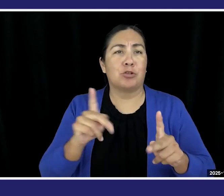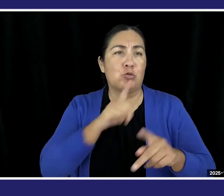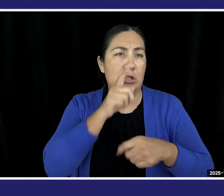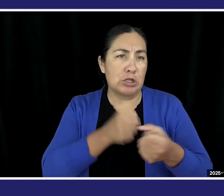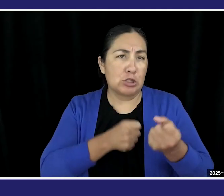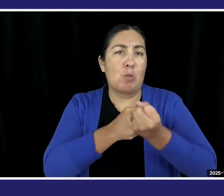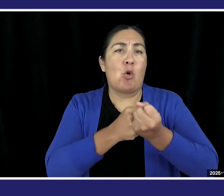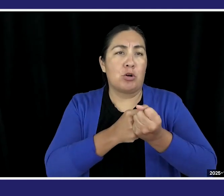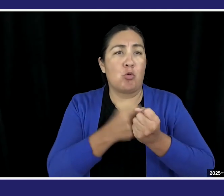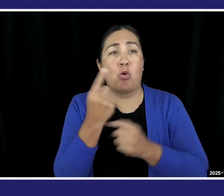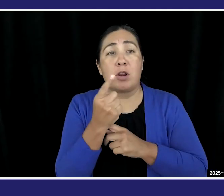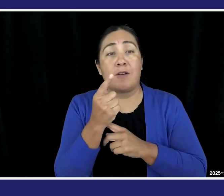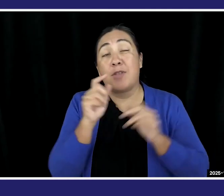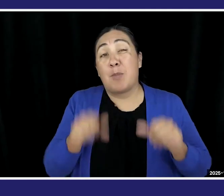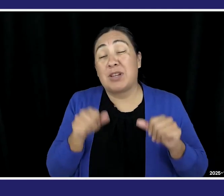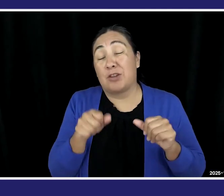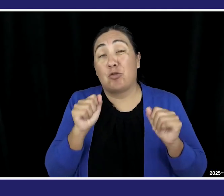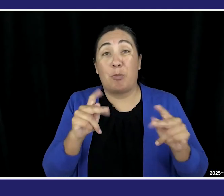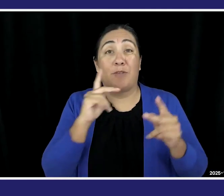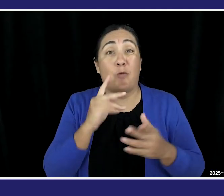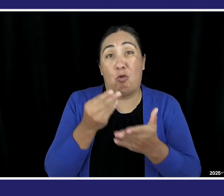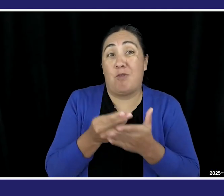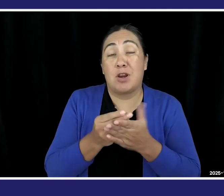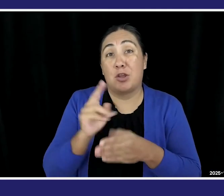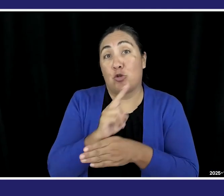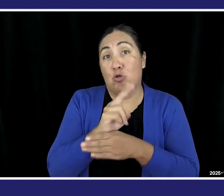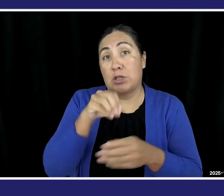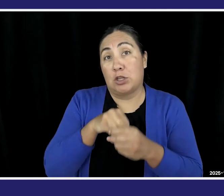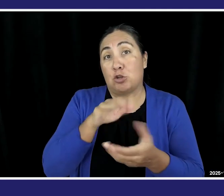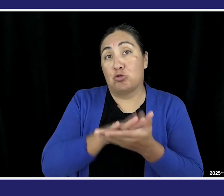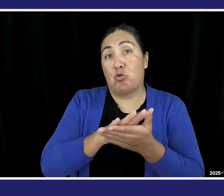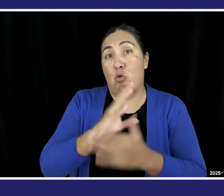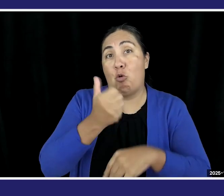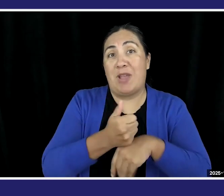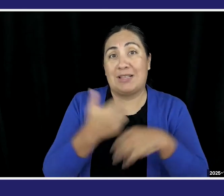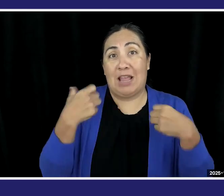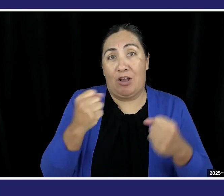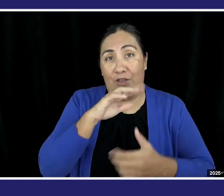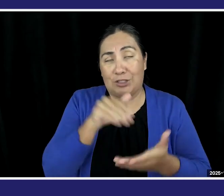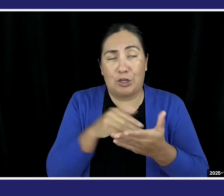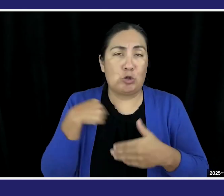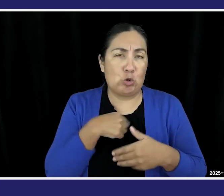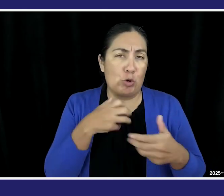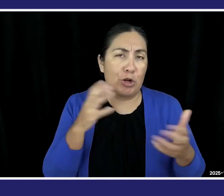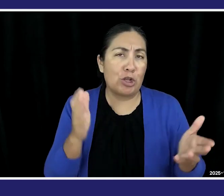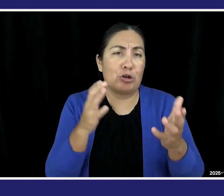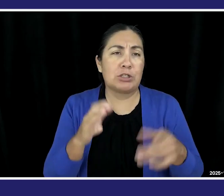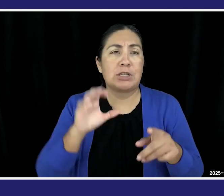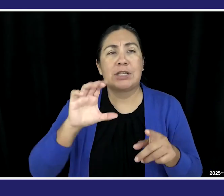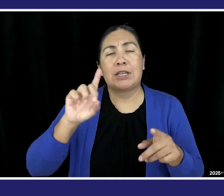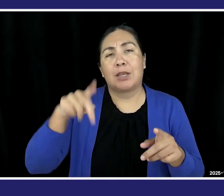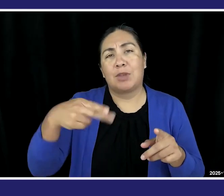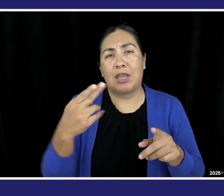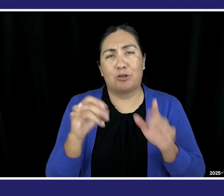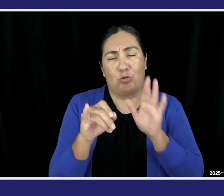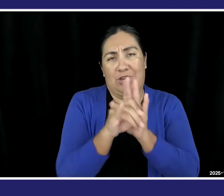of the potential opportunities for funding is using it in school-based health centers. And so wanting to encourage CDPH to identify